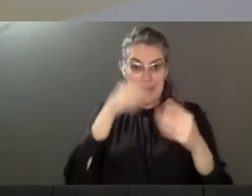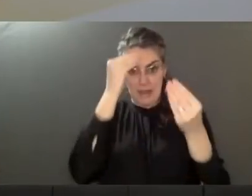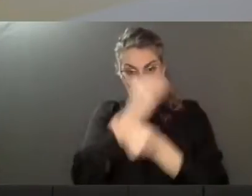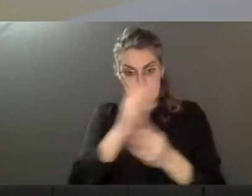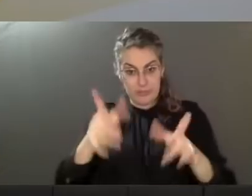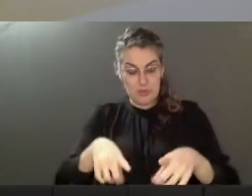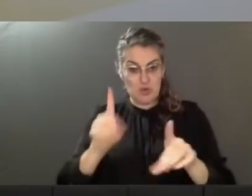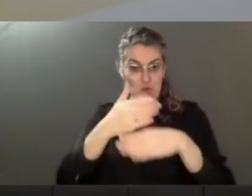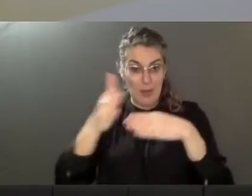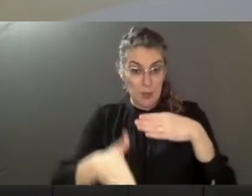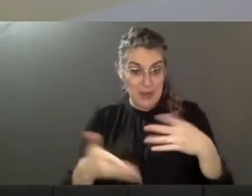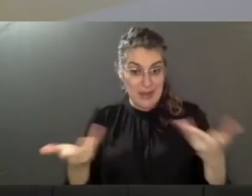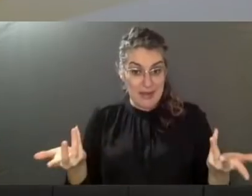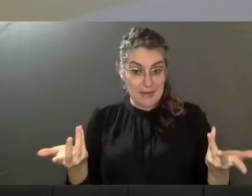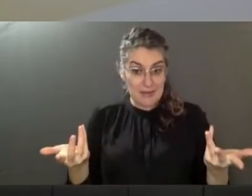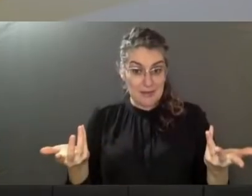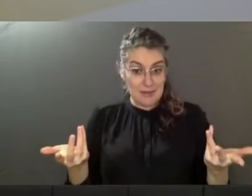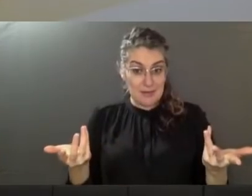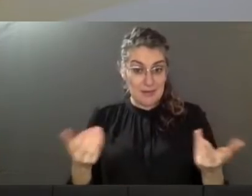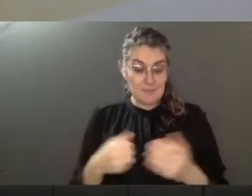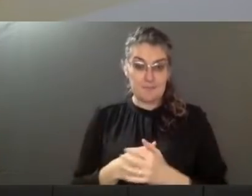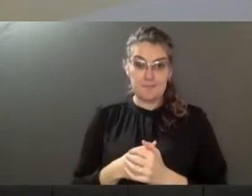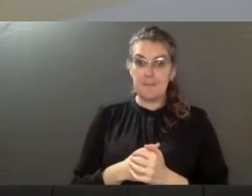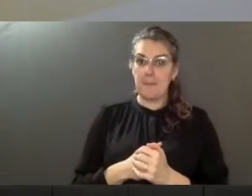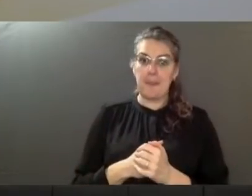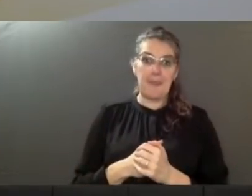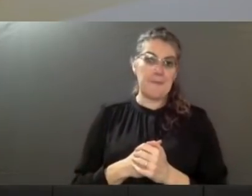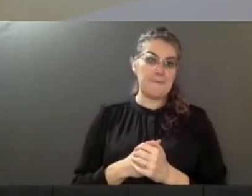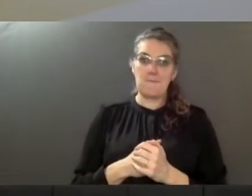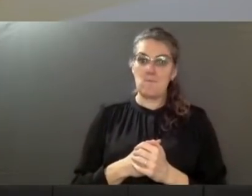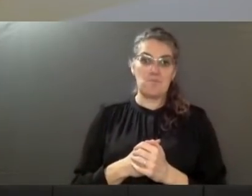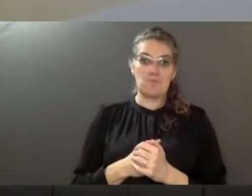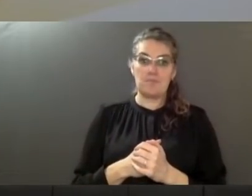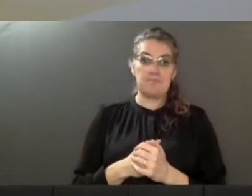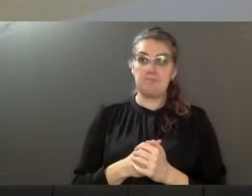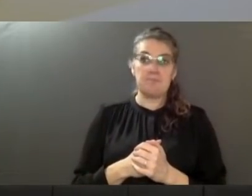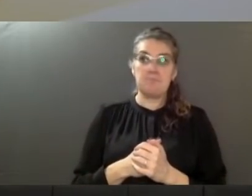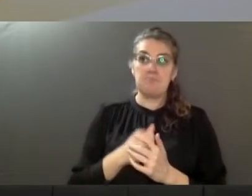Hi, Louise. I don't think it was a deliberate